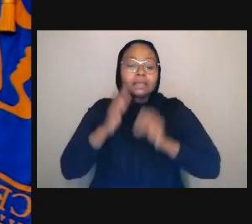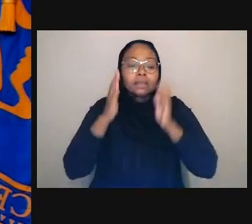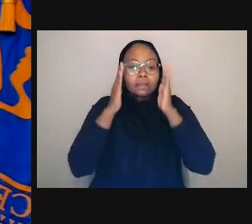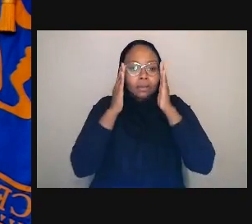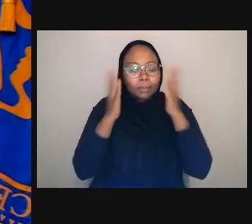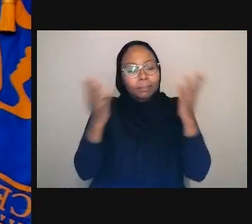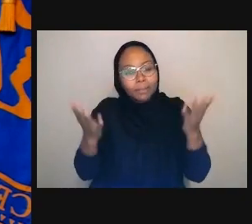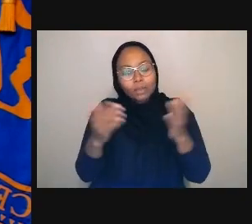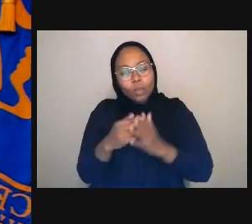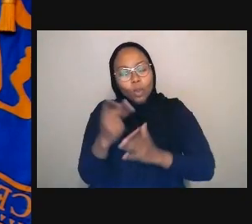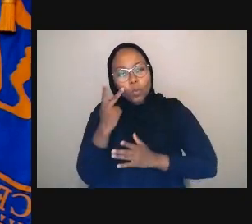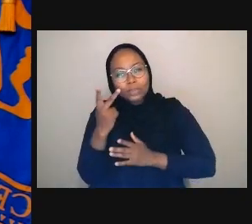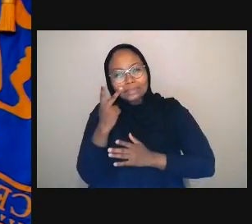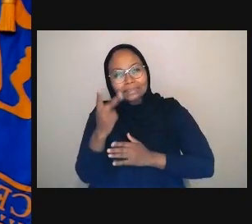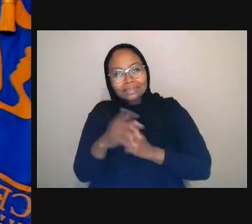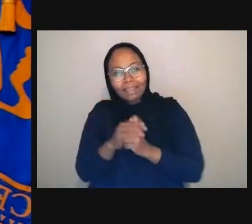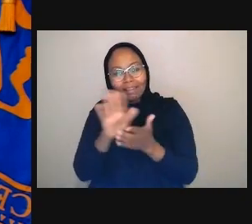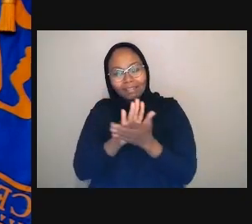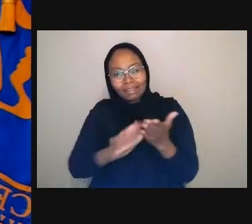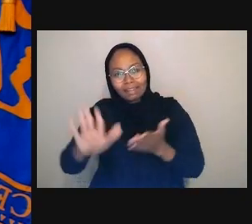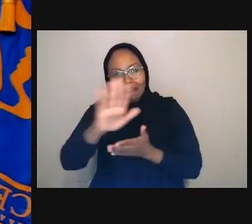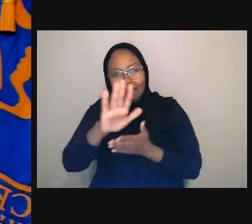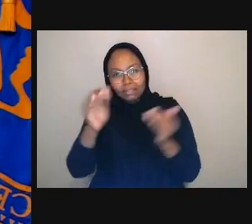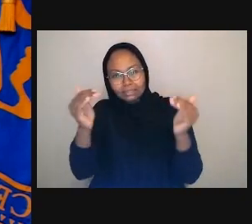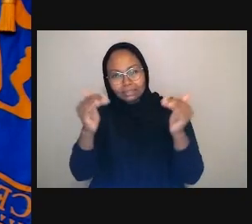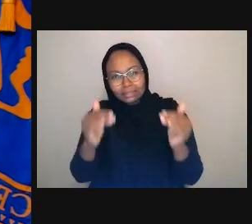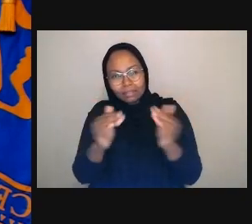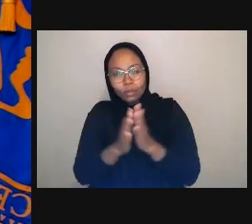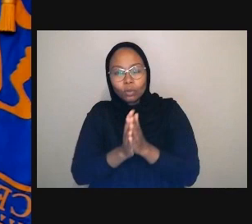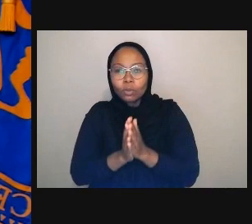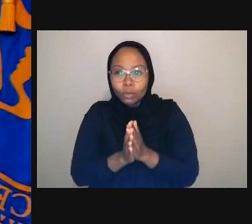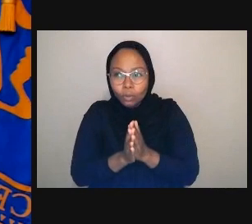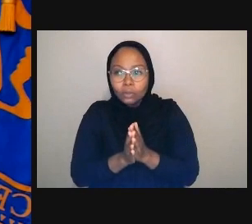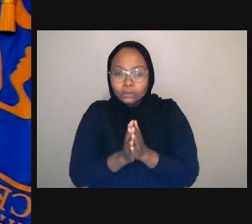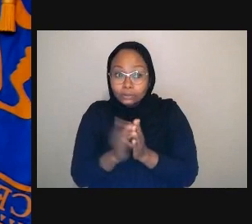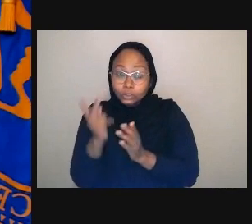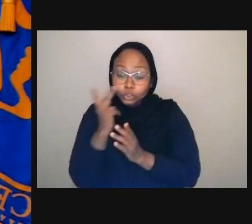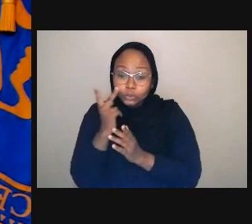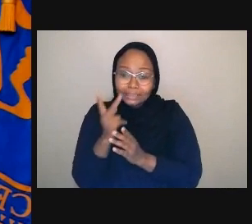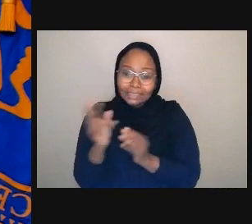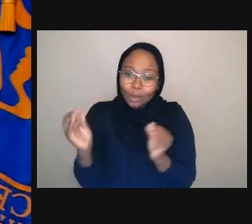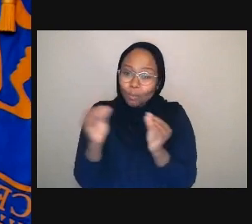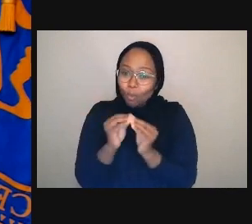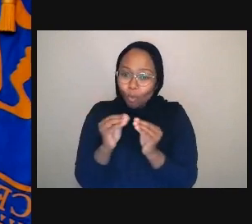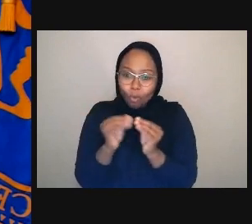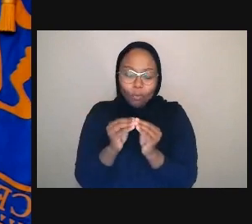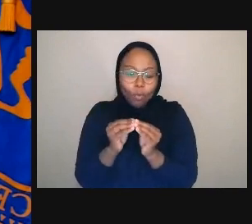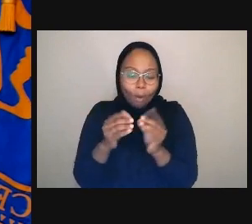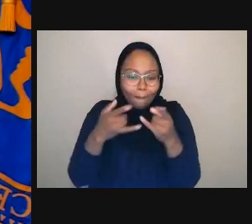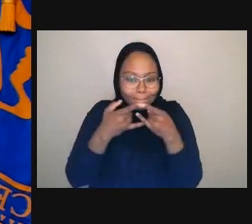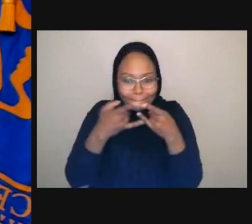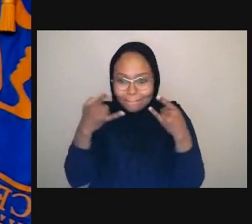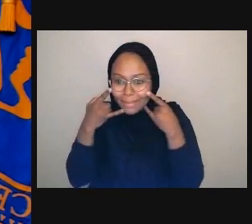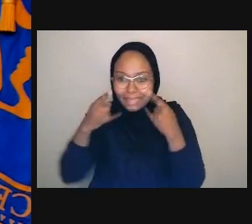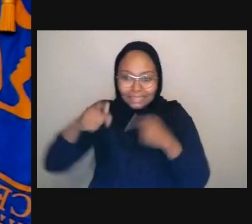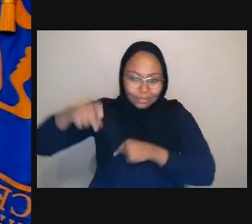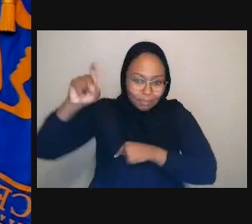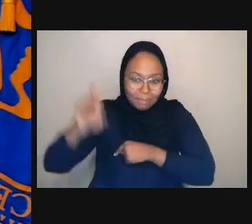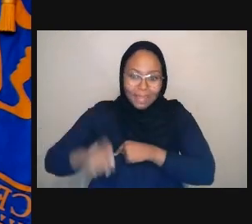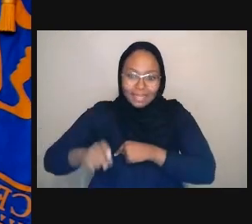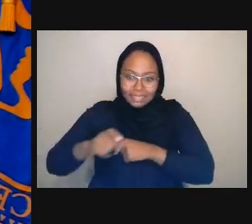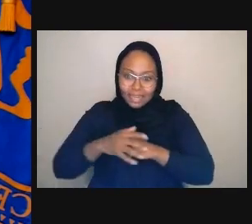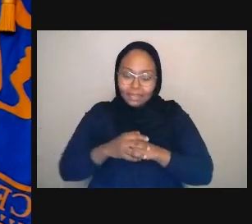to see more and more is you're going to be seeing mask mandates. In other words,